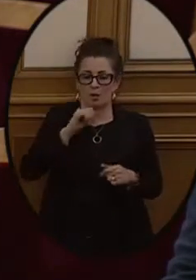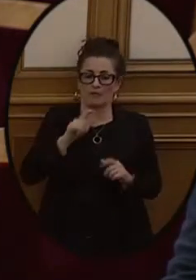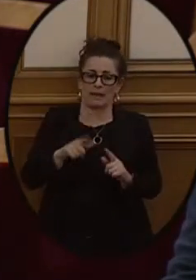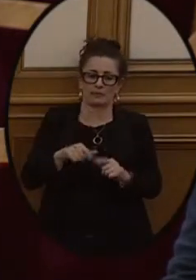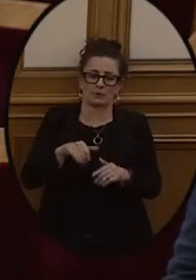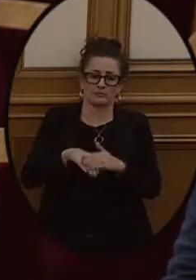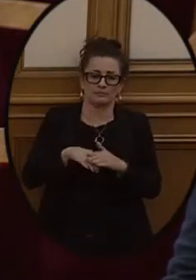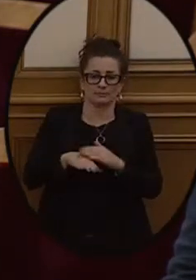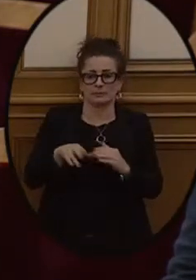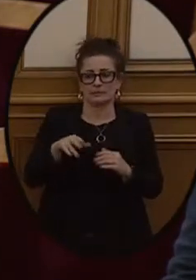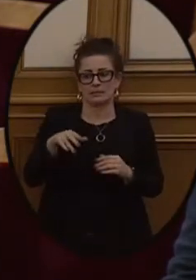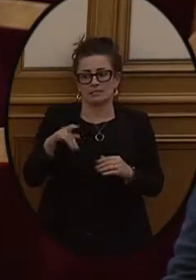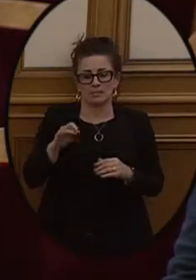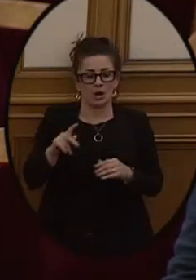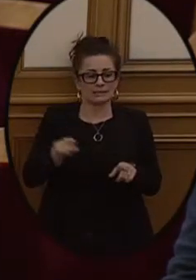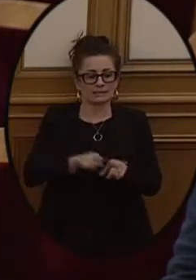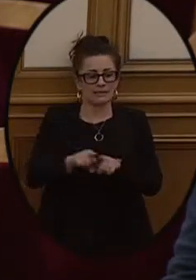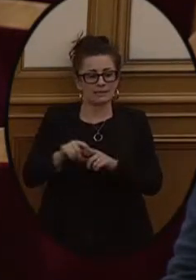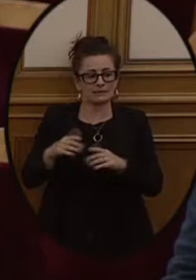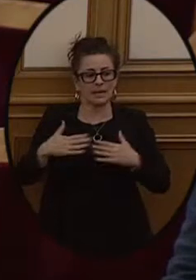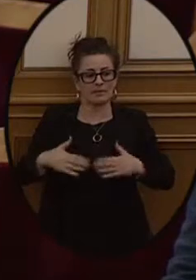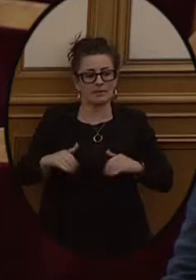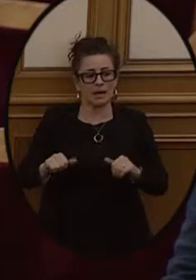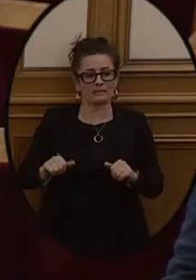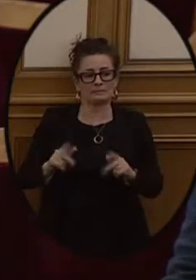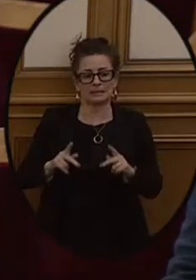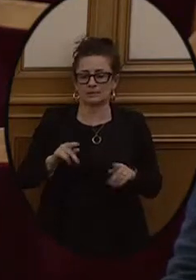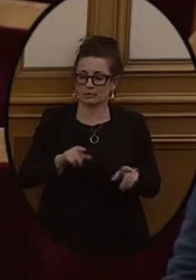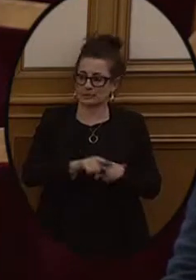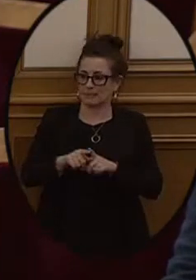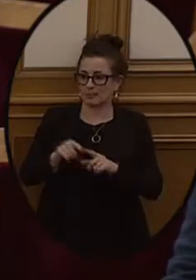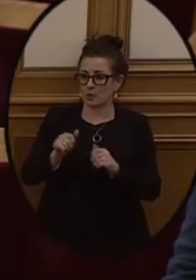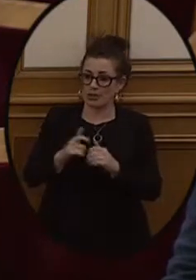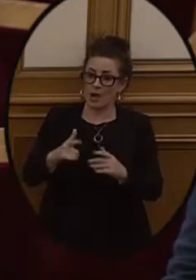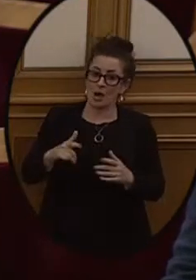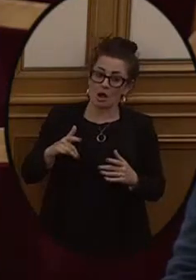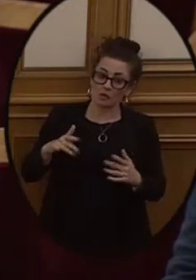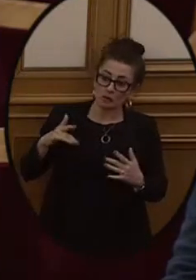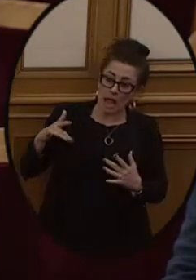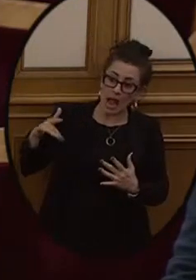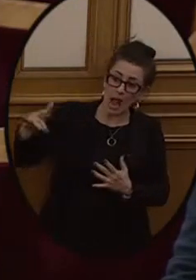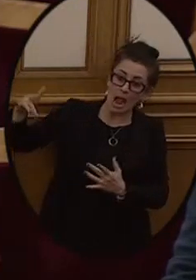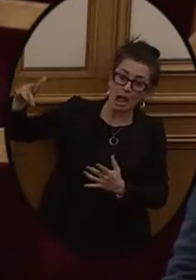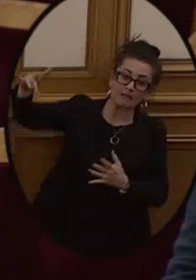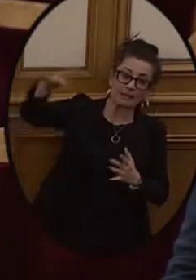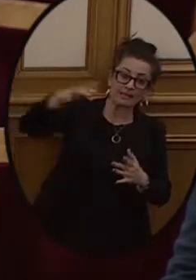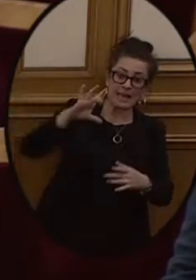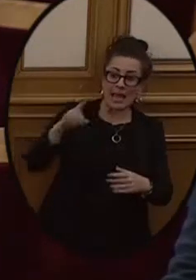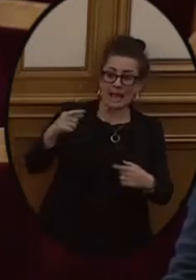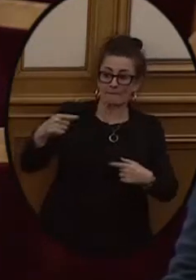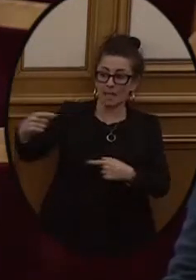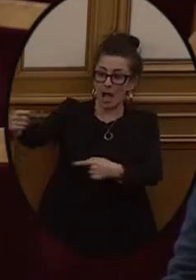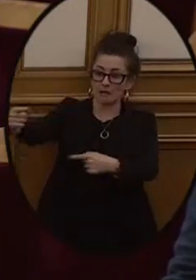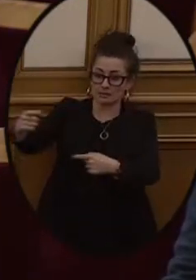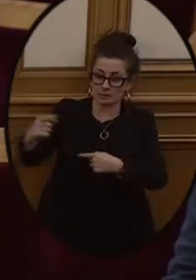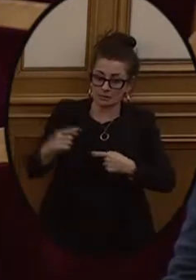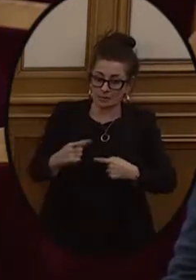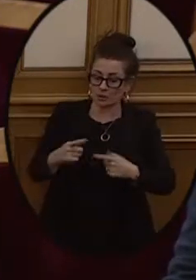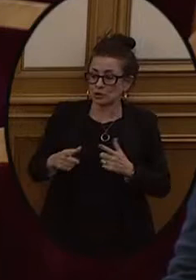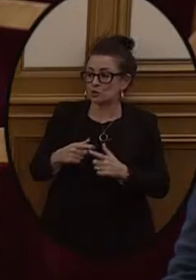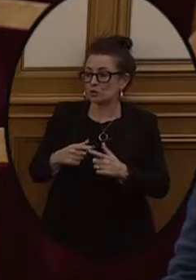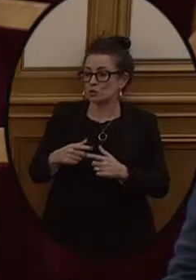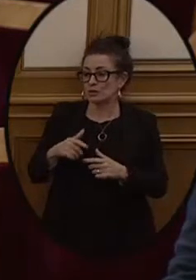park and access it just like able-bodied people do, without having to travel, 8 blocks to and from